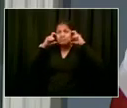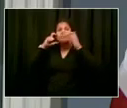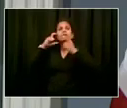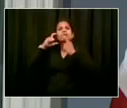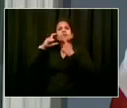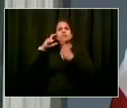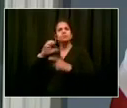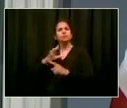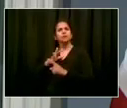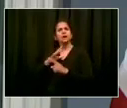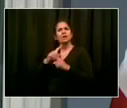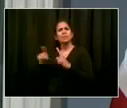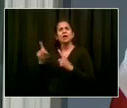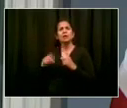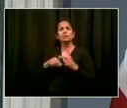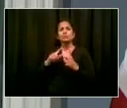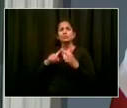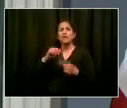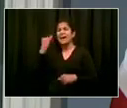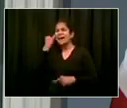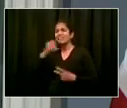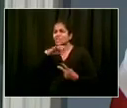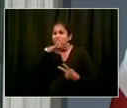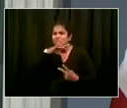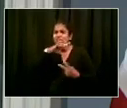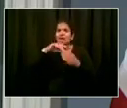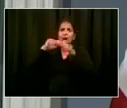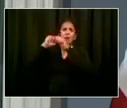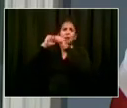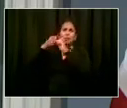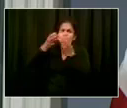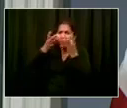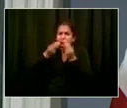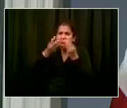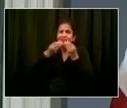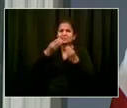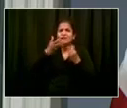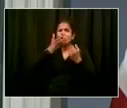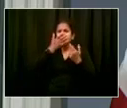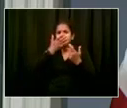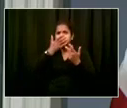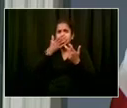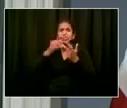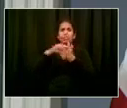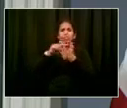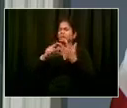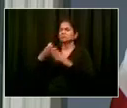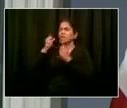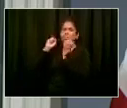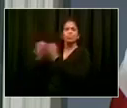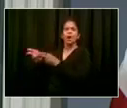dirty, or wet. For a cloth mask or face covering, like this one,